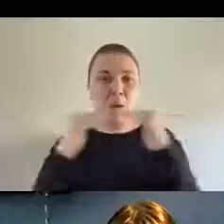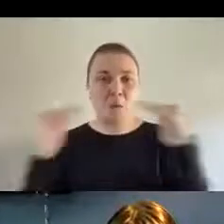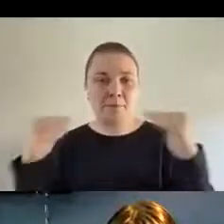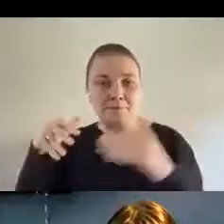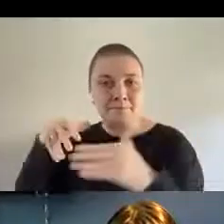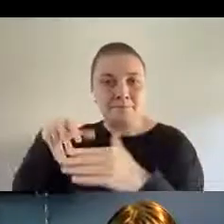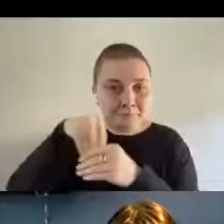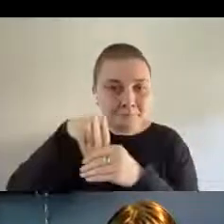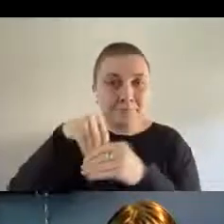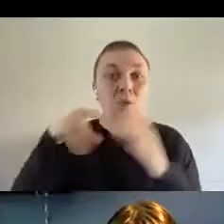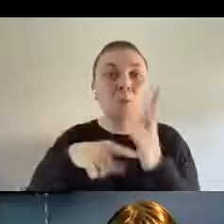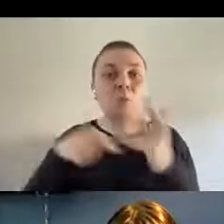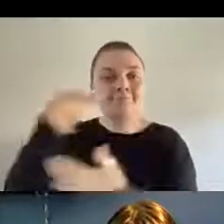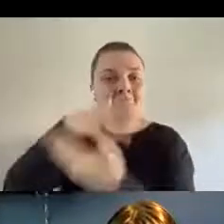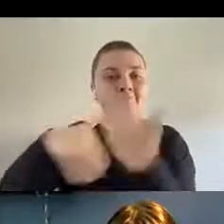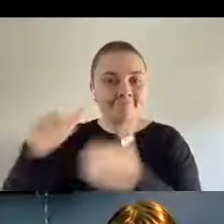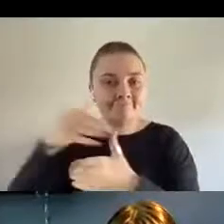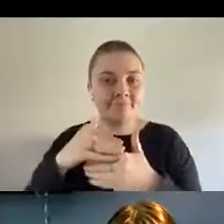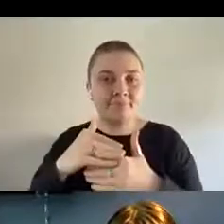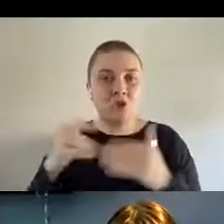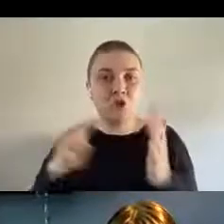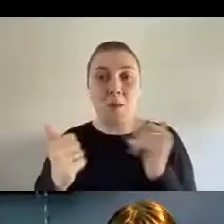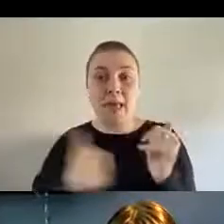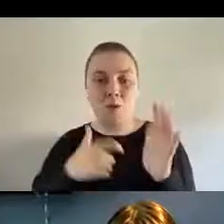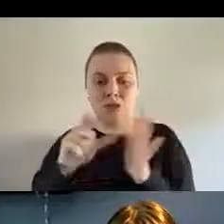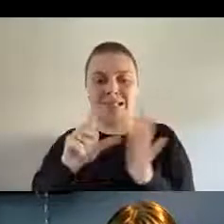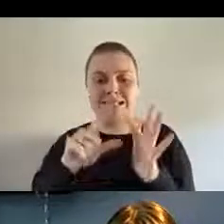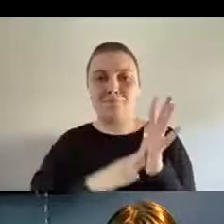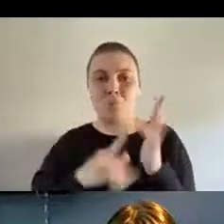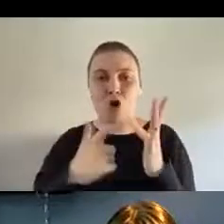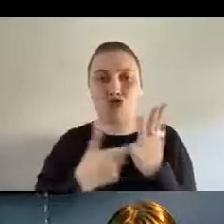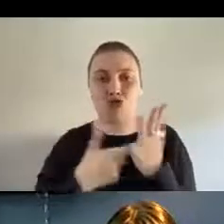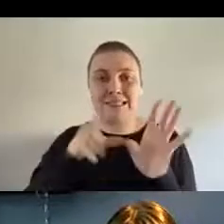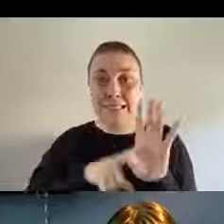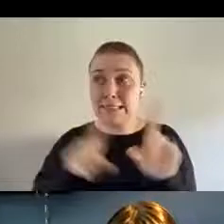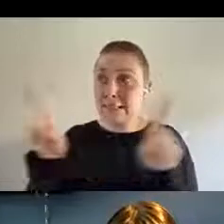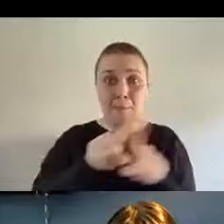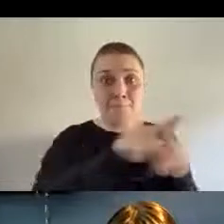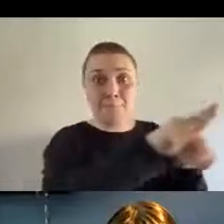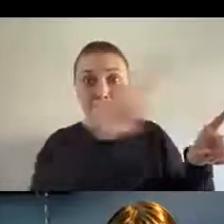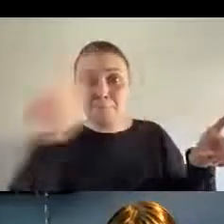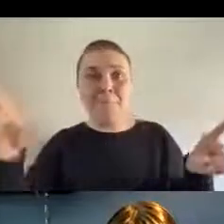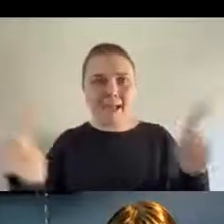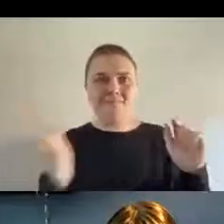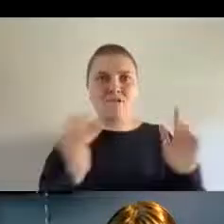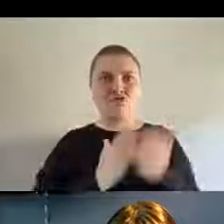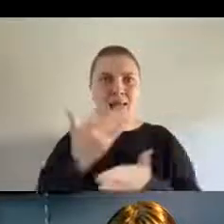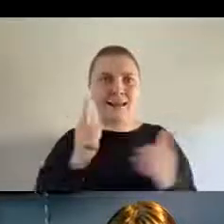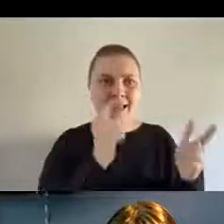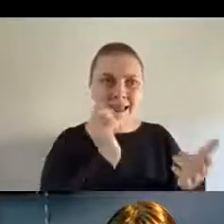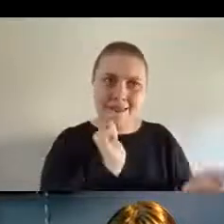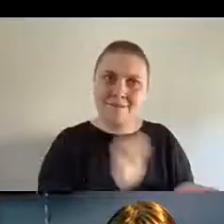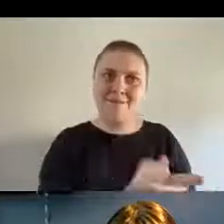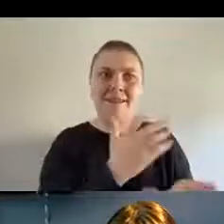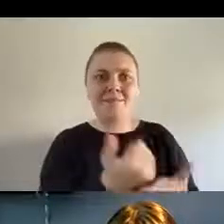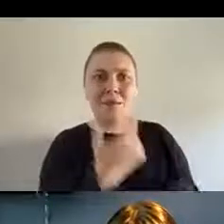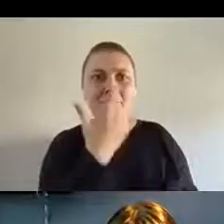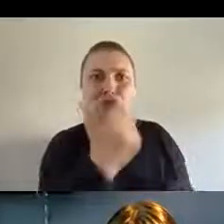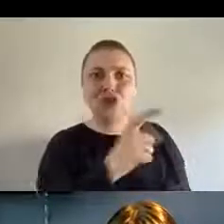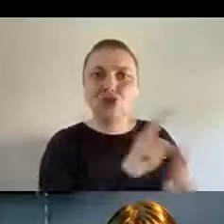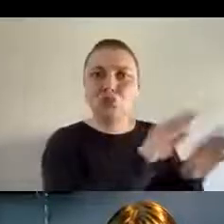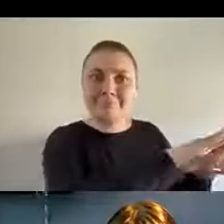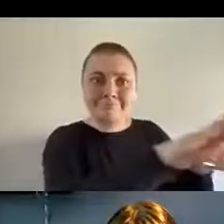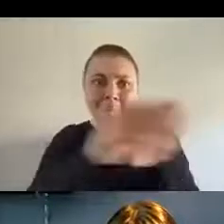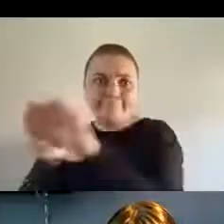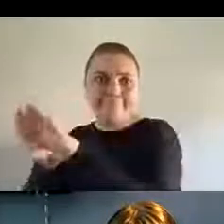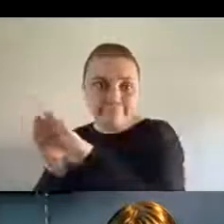to society and to our democracy, alongside everyone else who has that right and privilege. So this